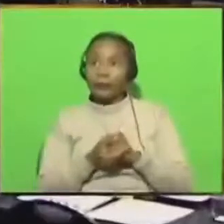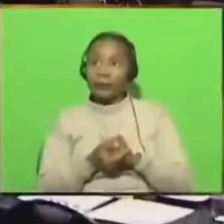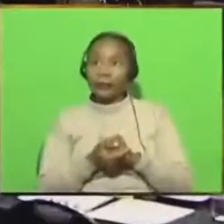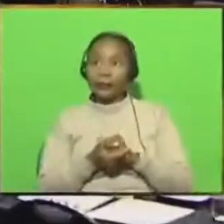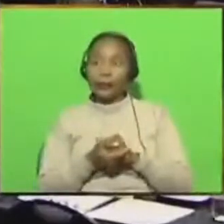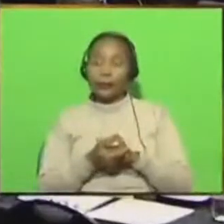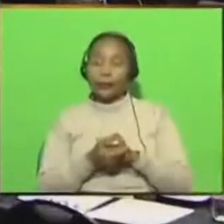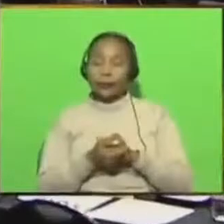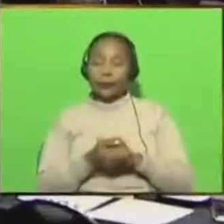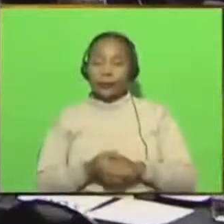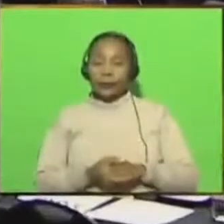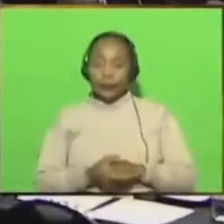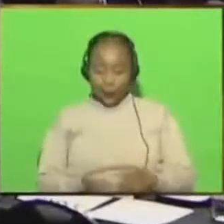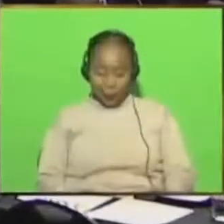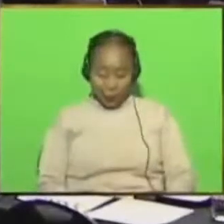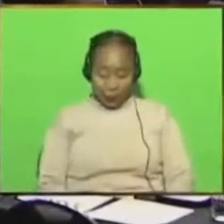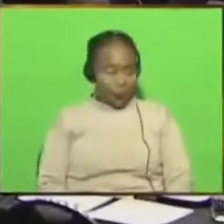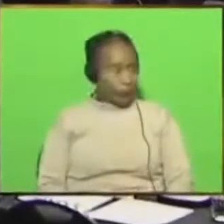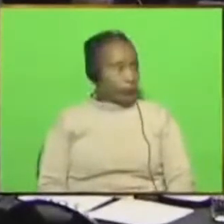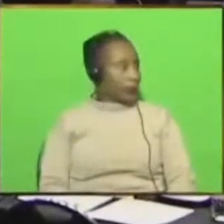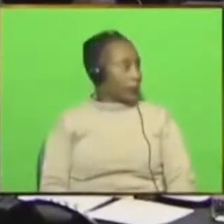Jikitshela Mkhonto Zuma.